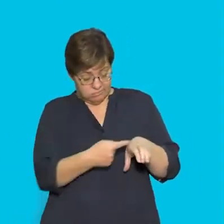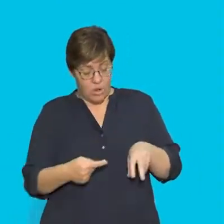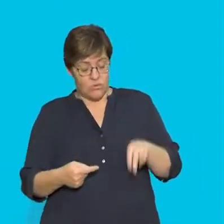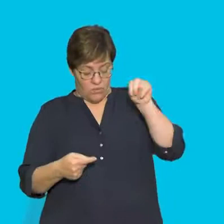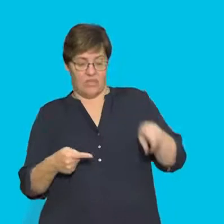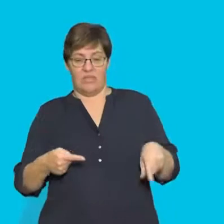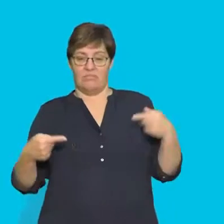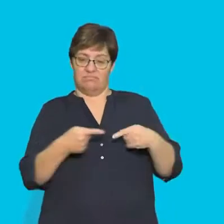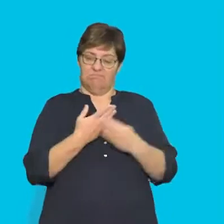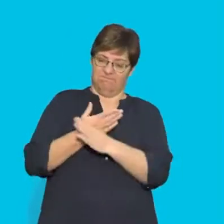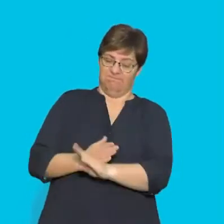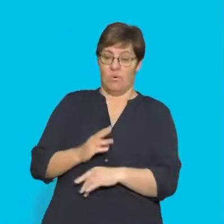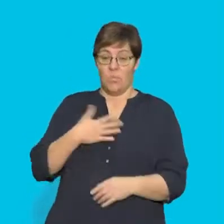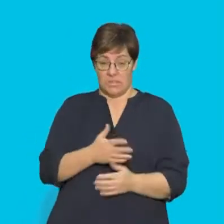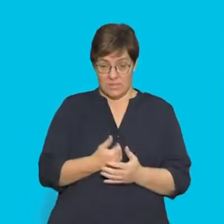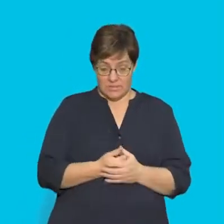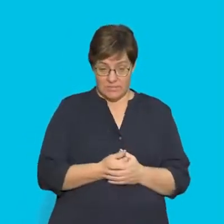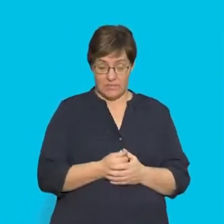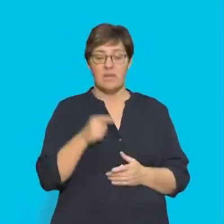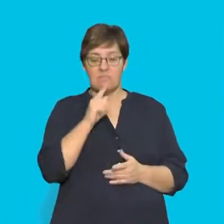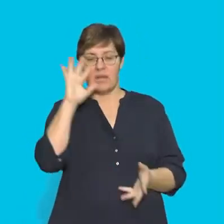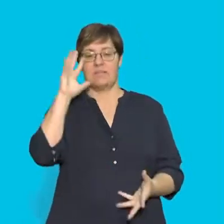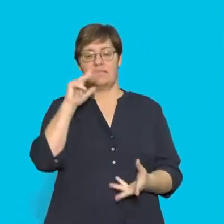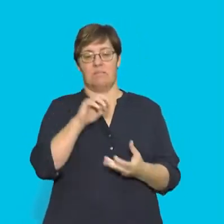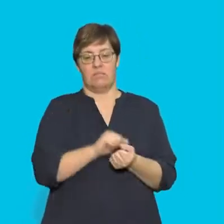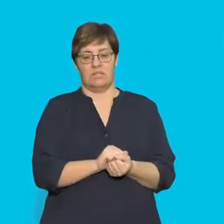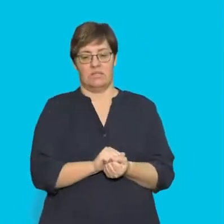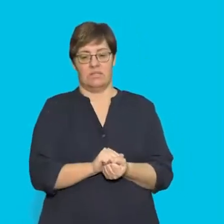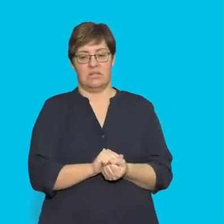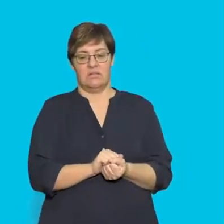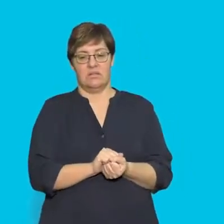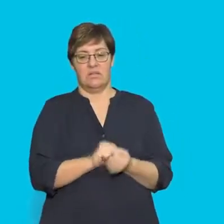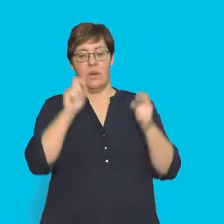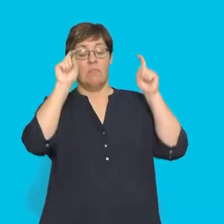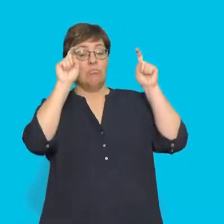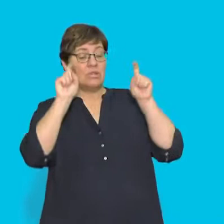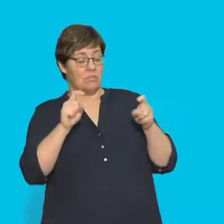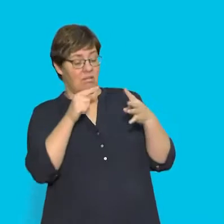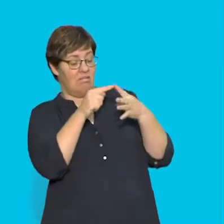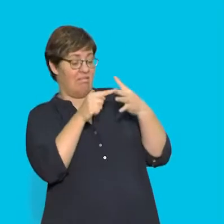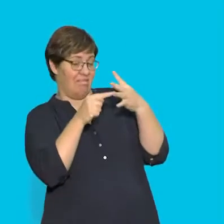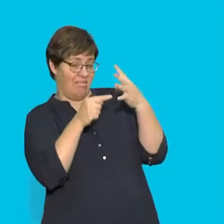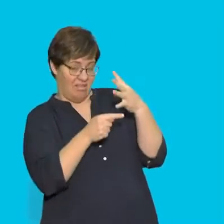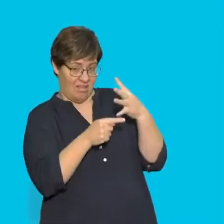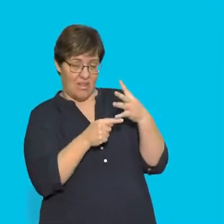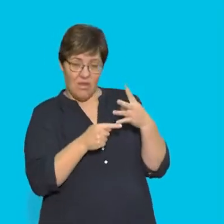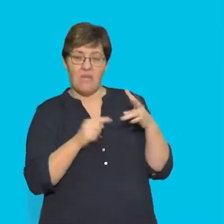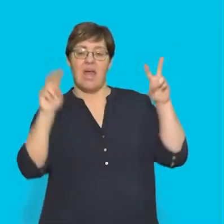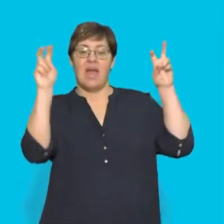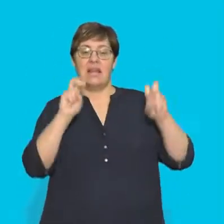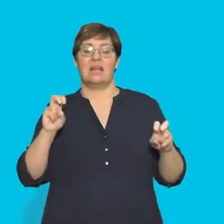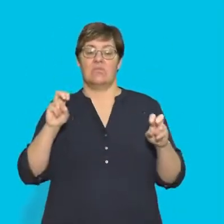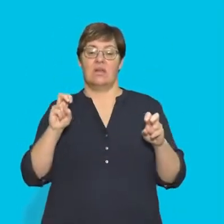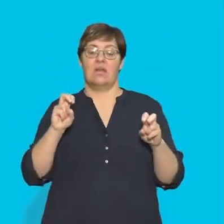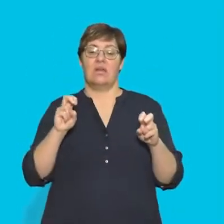so that really summarizes for us the principal points of electromagnetic